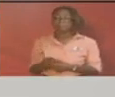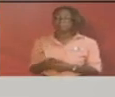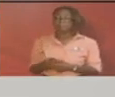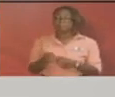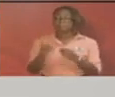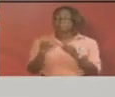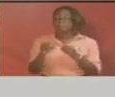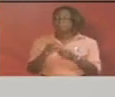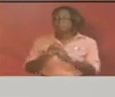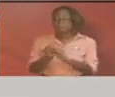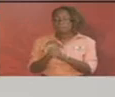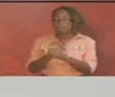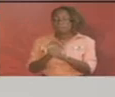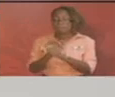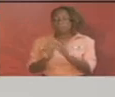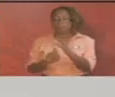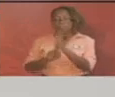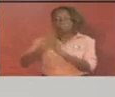in the past many times before.